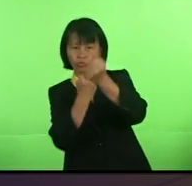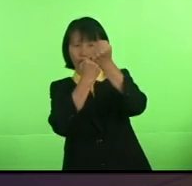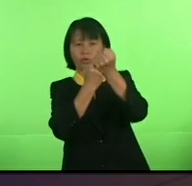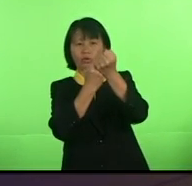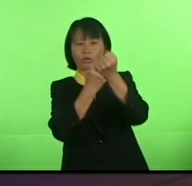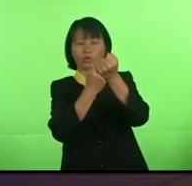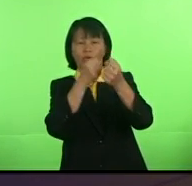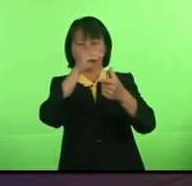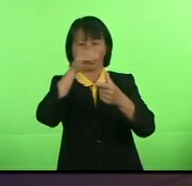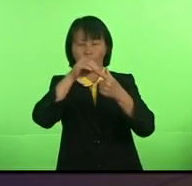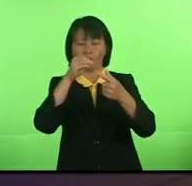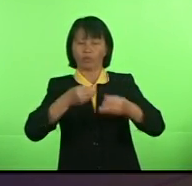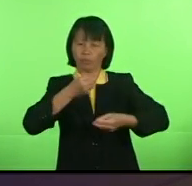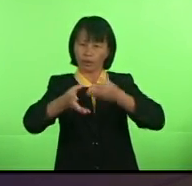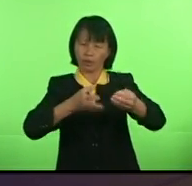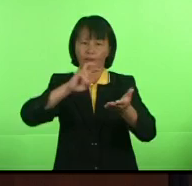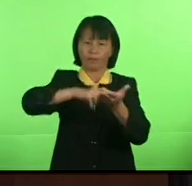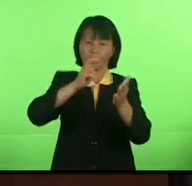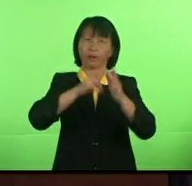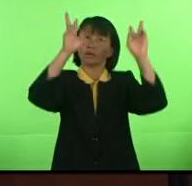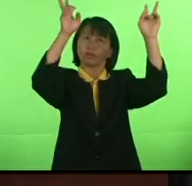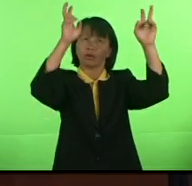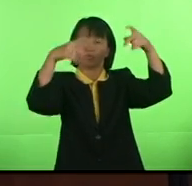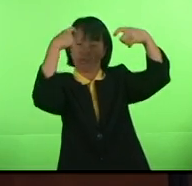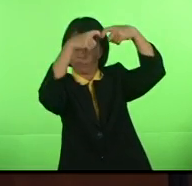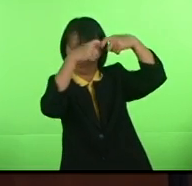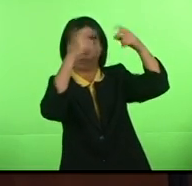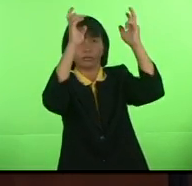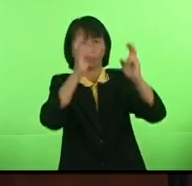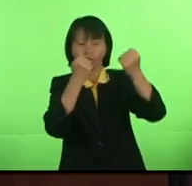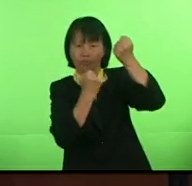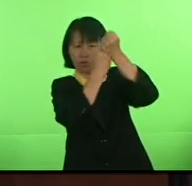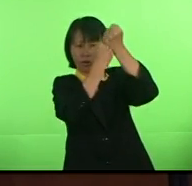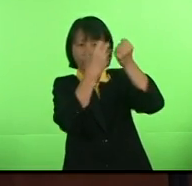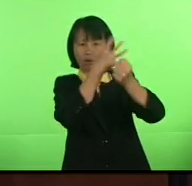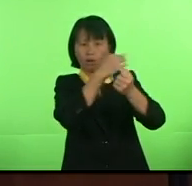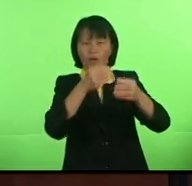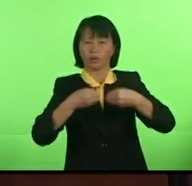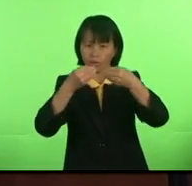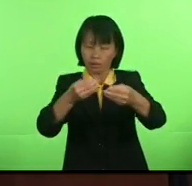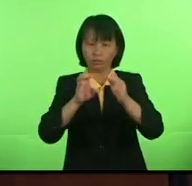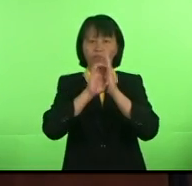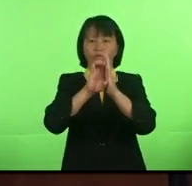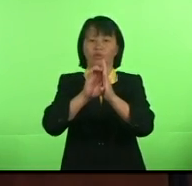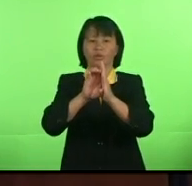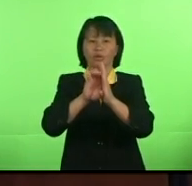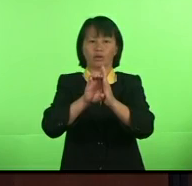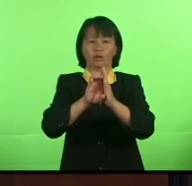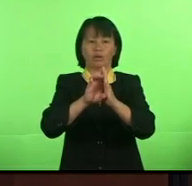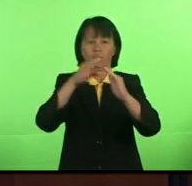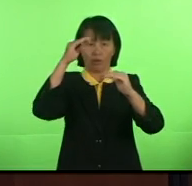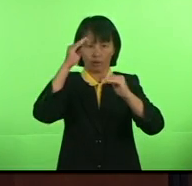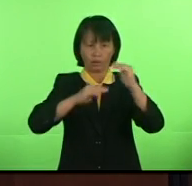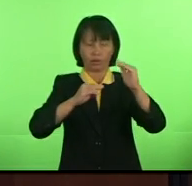verify or provide meaning to the topic sentence, and sometimes they come with examples as well. Then